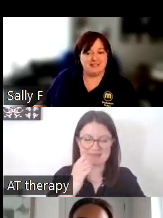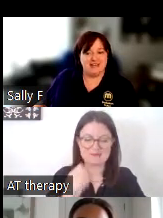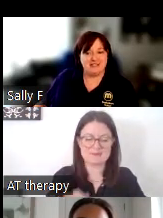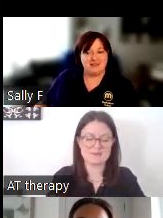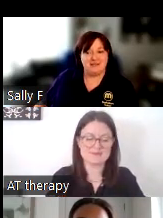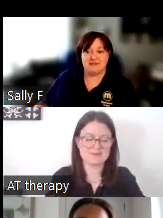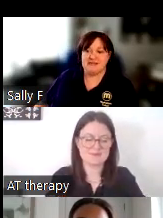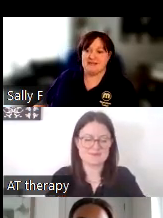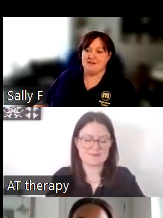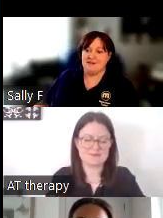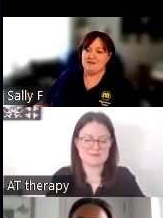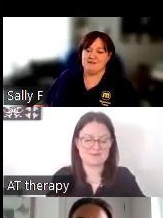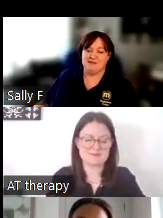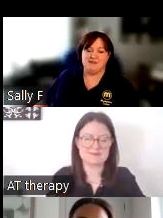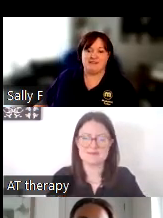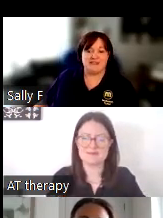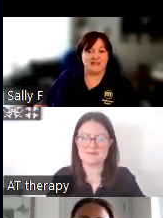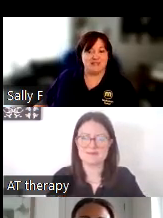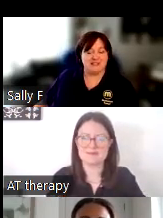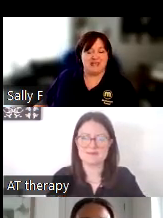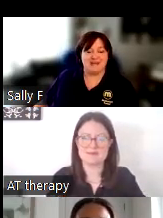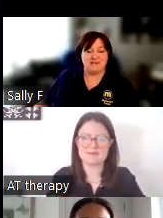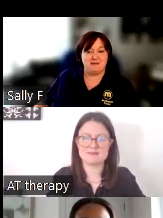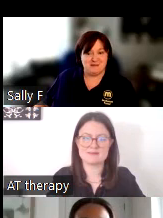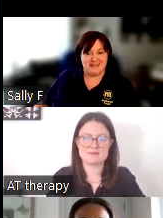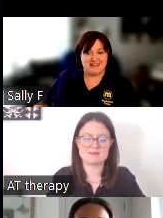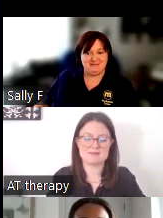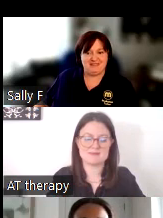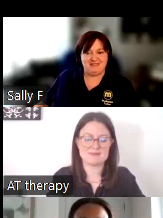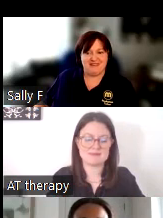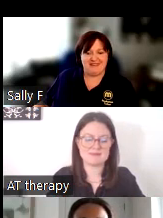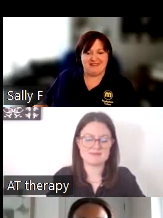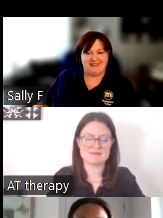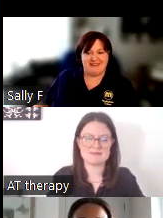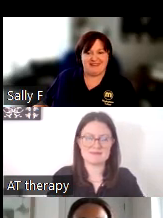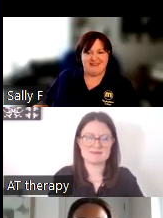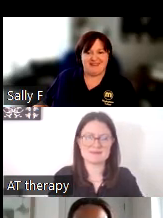beyond education with a particular focus on translation and music.